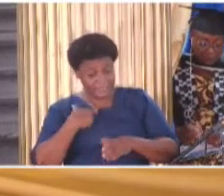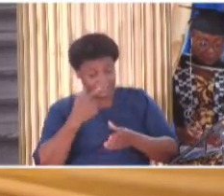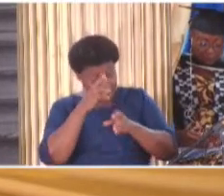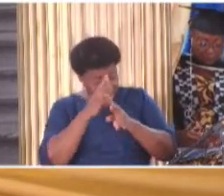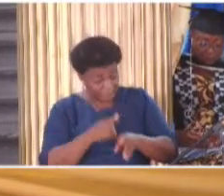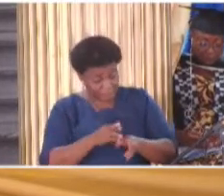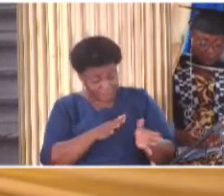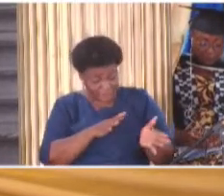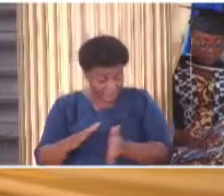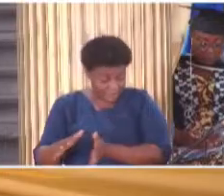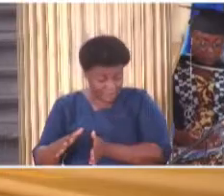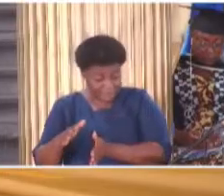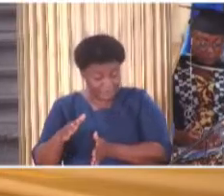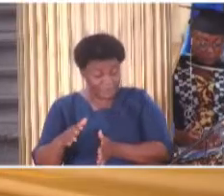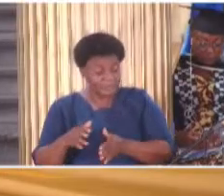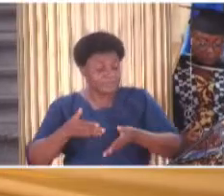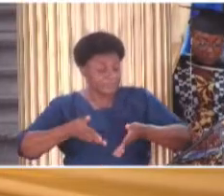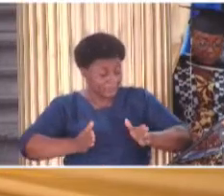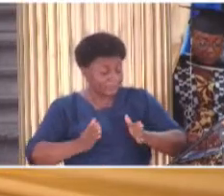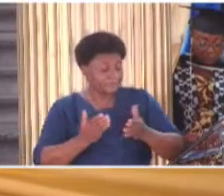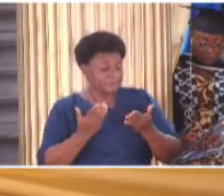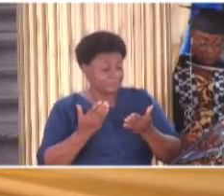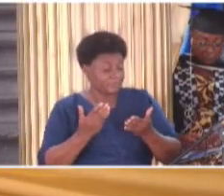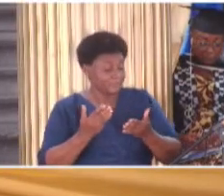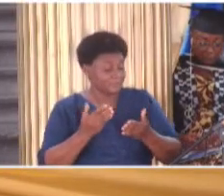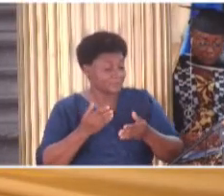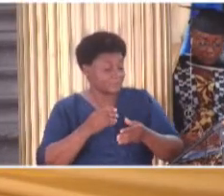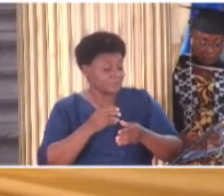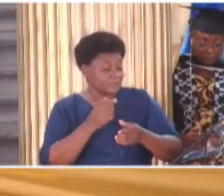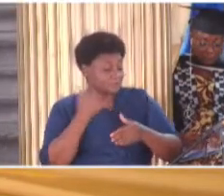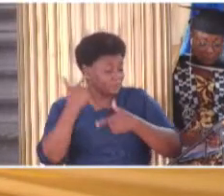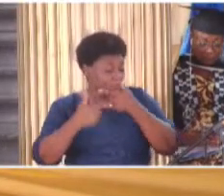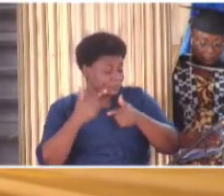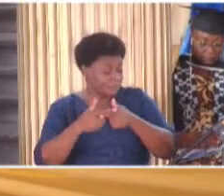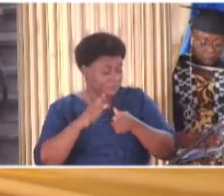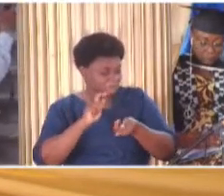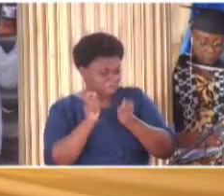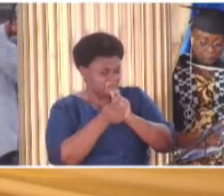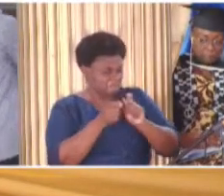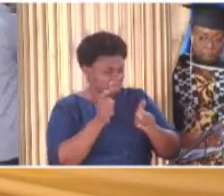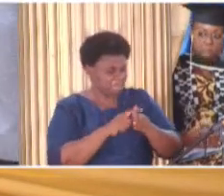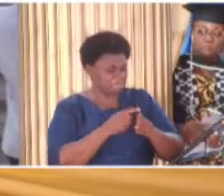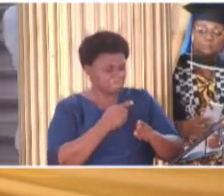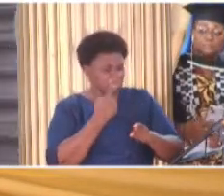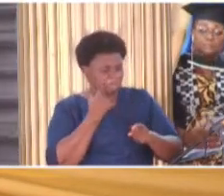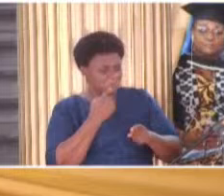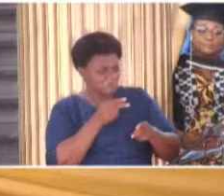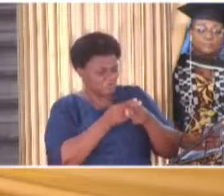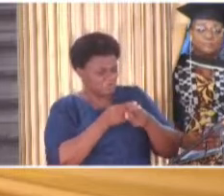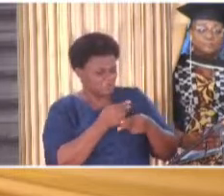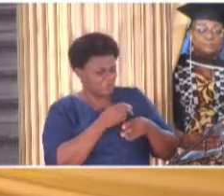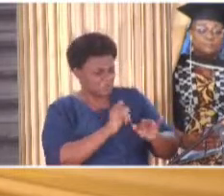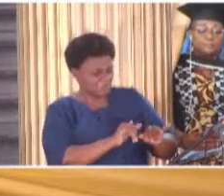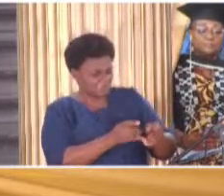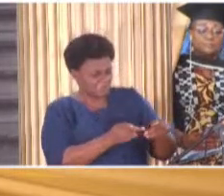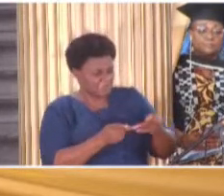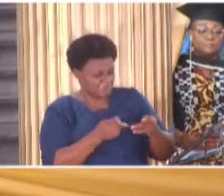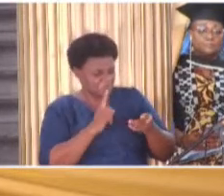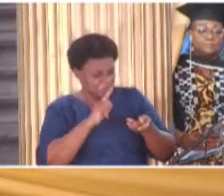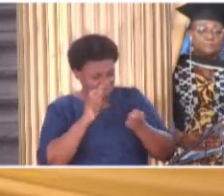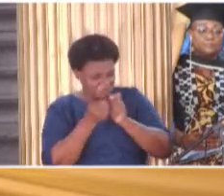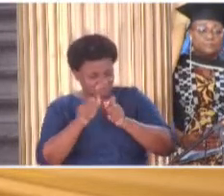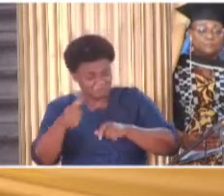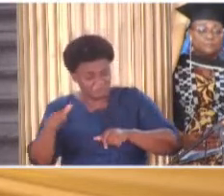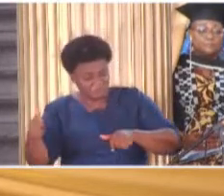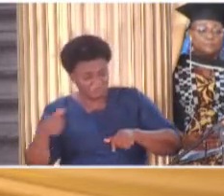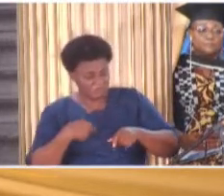behind. Let us be the generation that refuses to settle for mediocrity. Let us be known for our integrity,